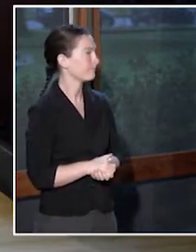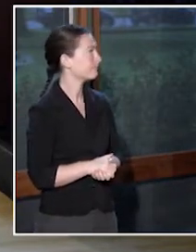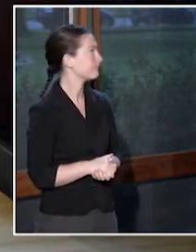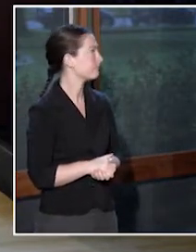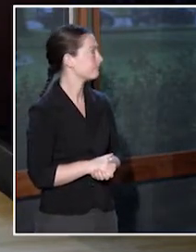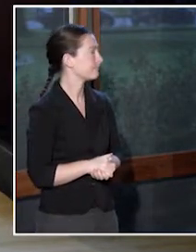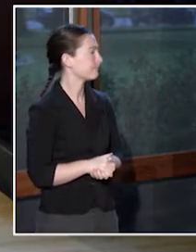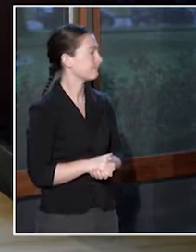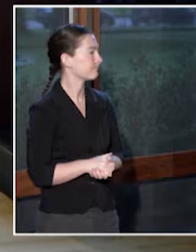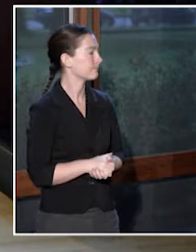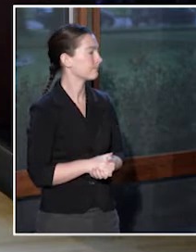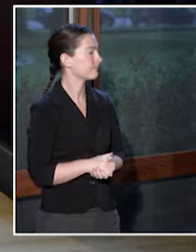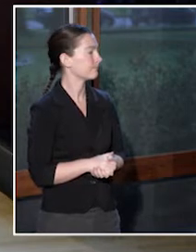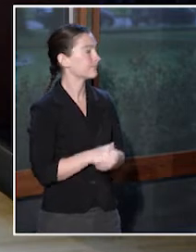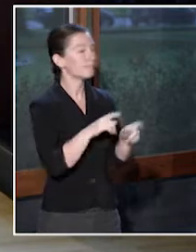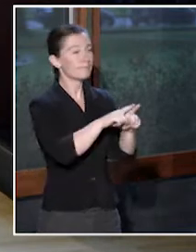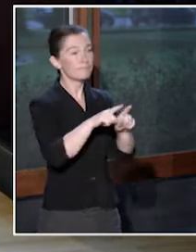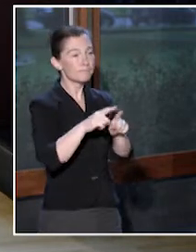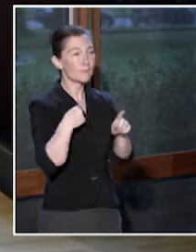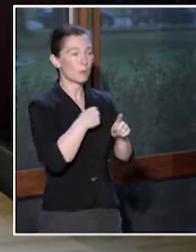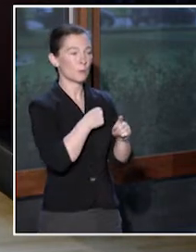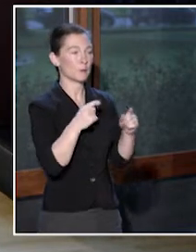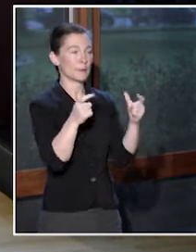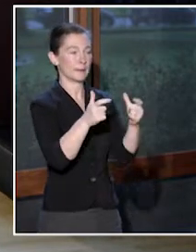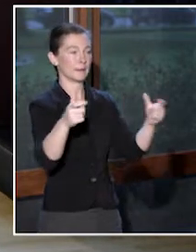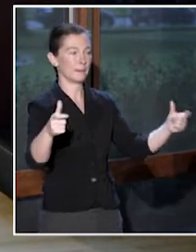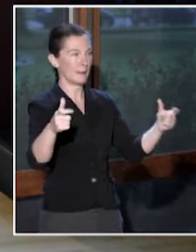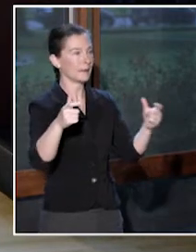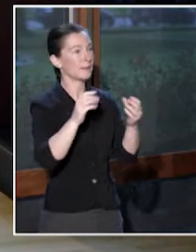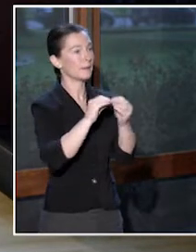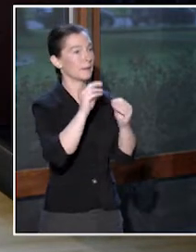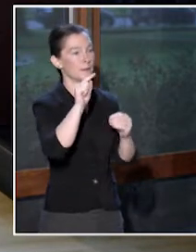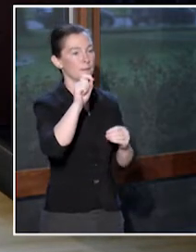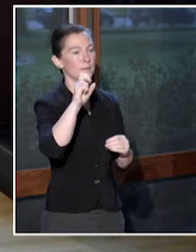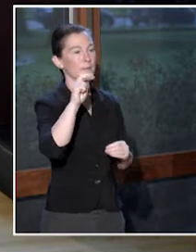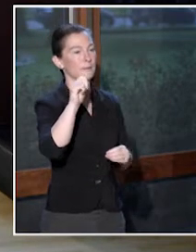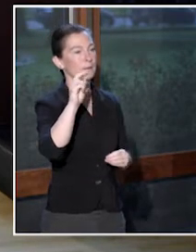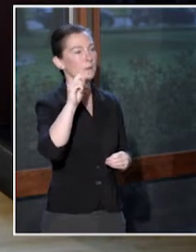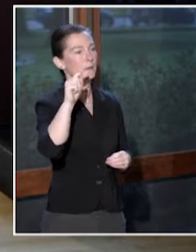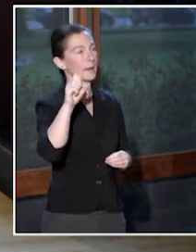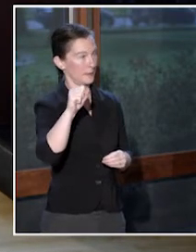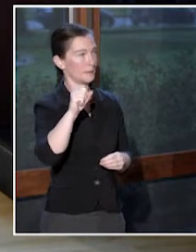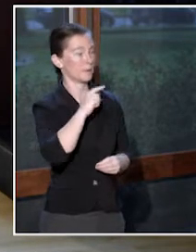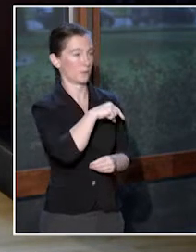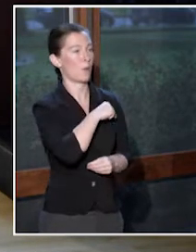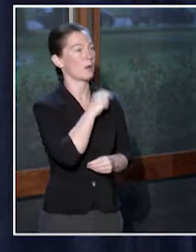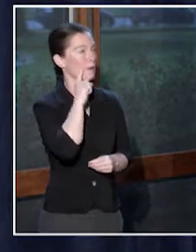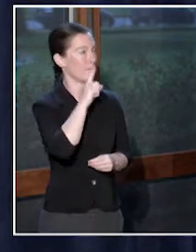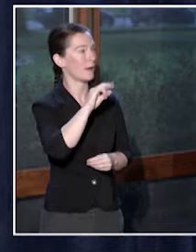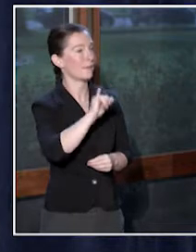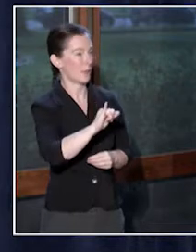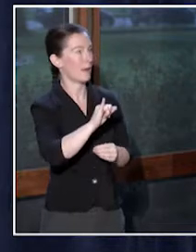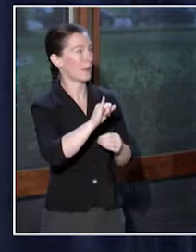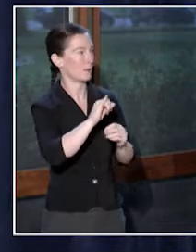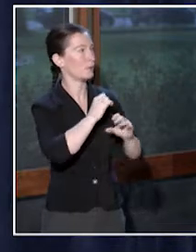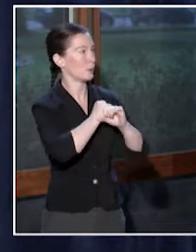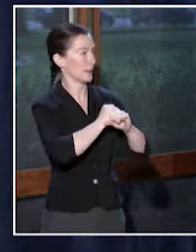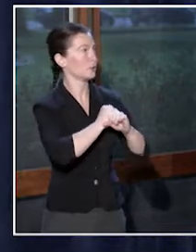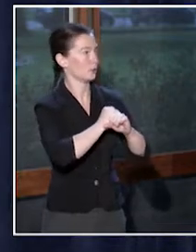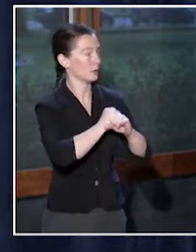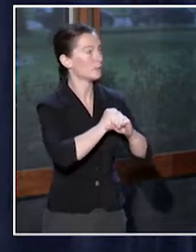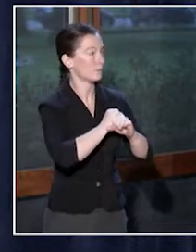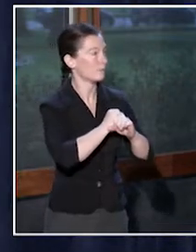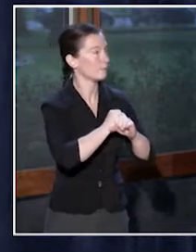We also expanded the pool of tenants who are eligible for this much needed protection. And we're investing